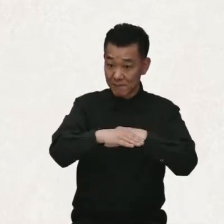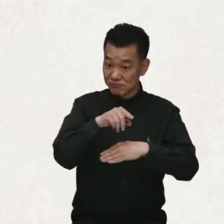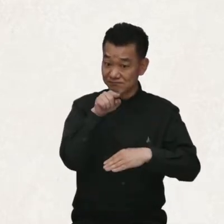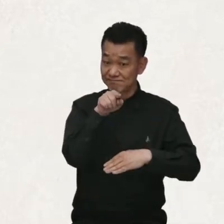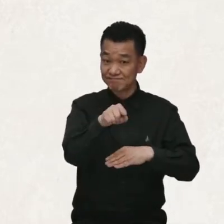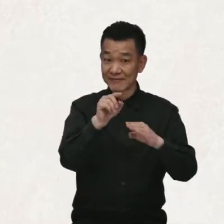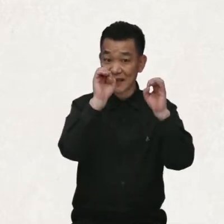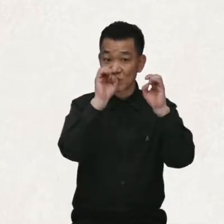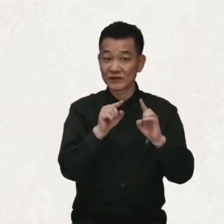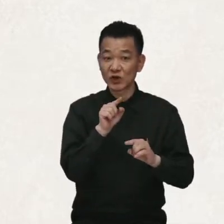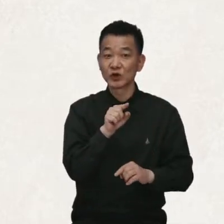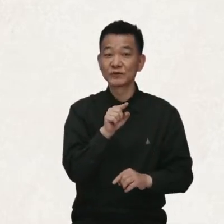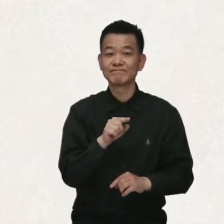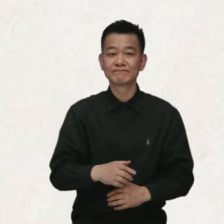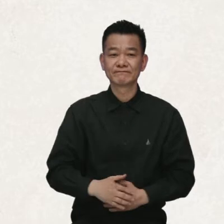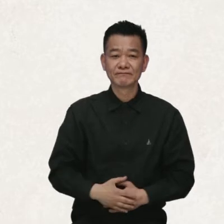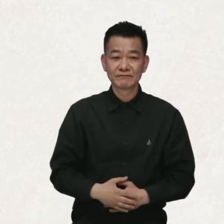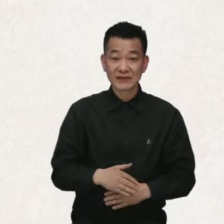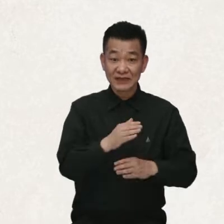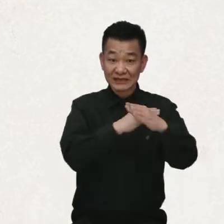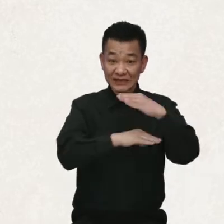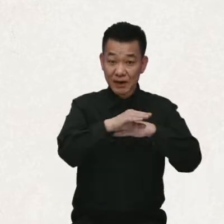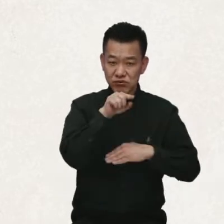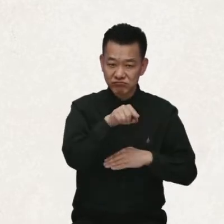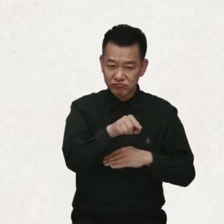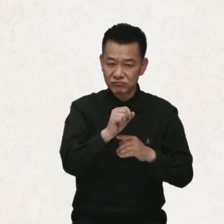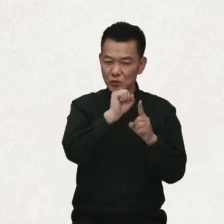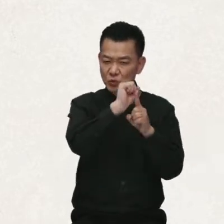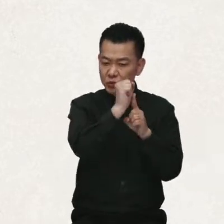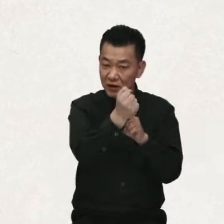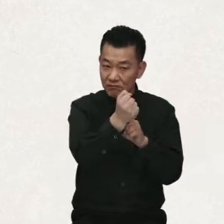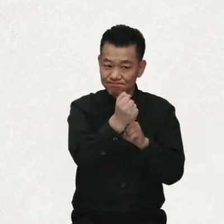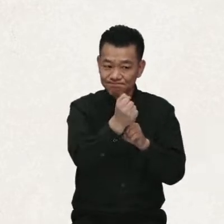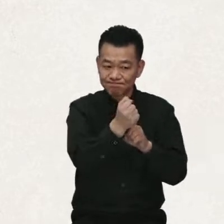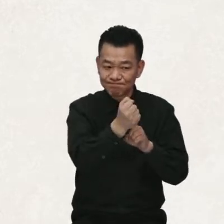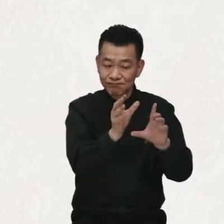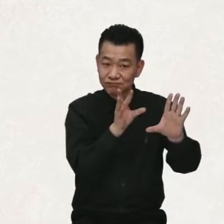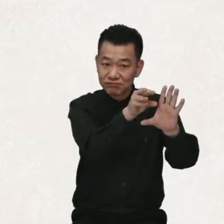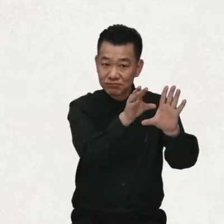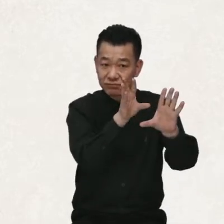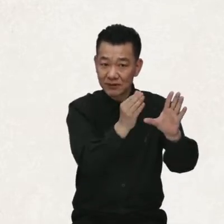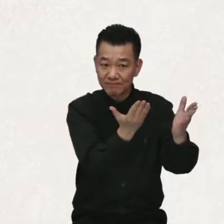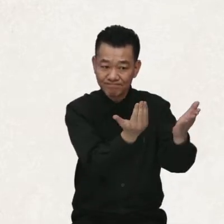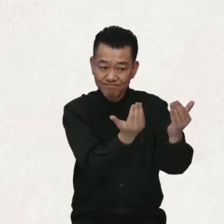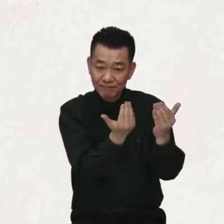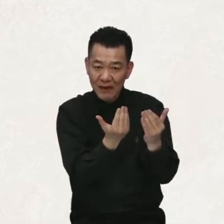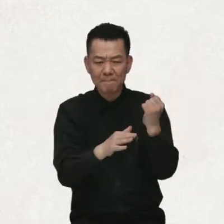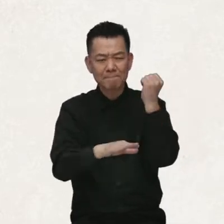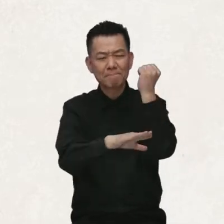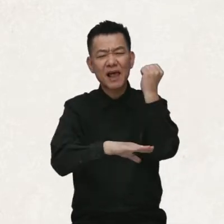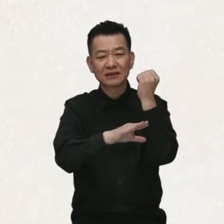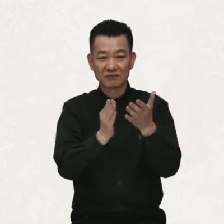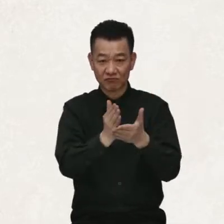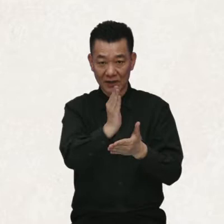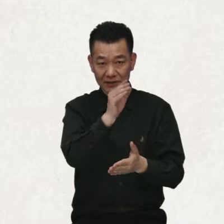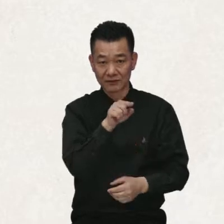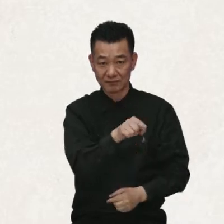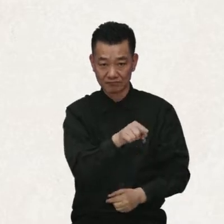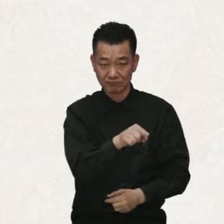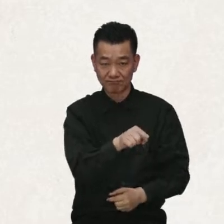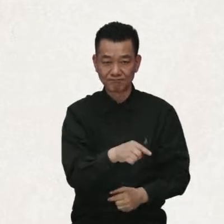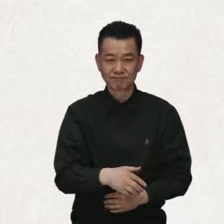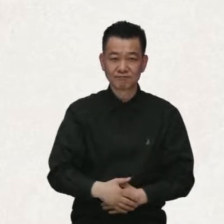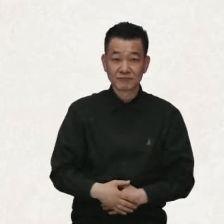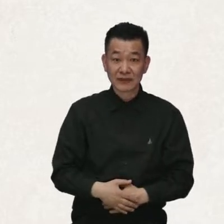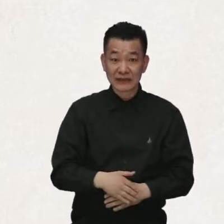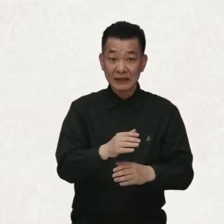For persons with disabilities, education is a basic right that encourages persons with disabilities to participate in